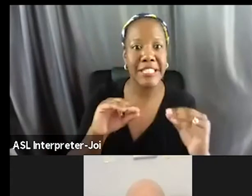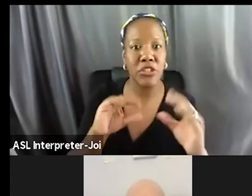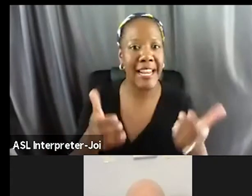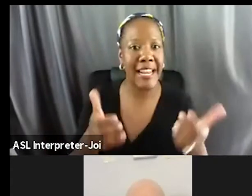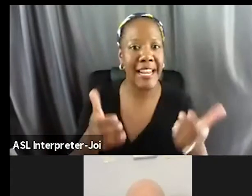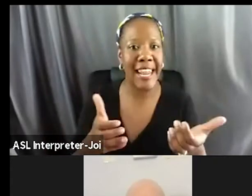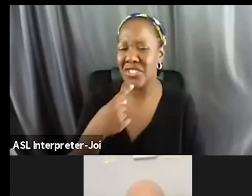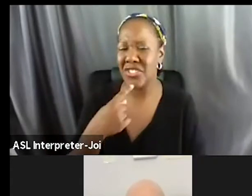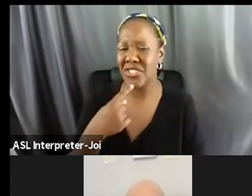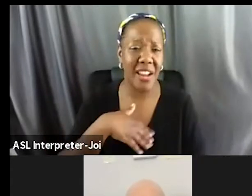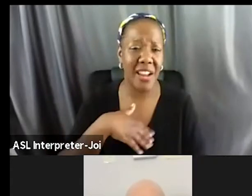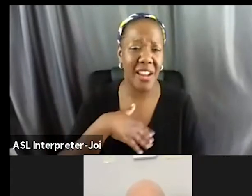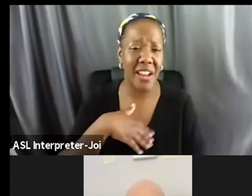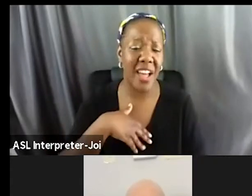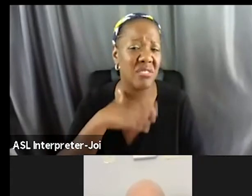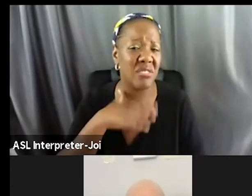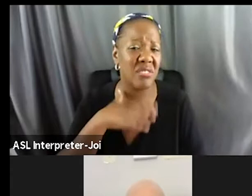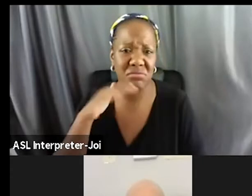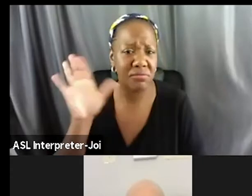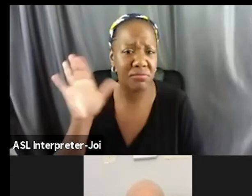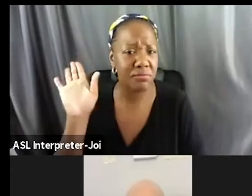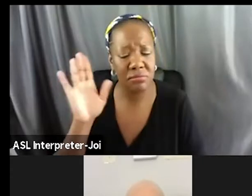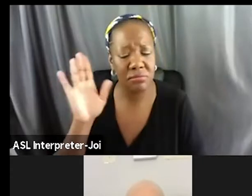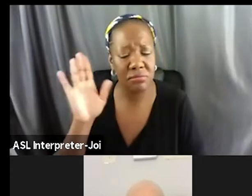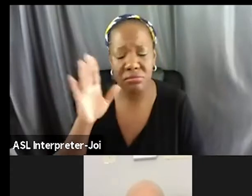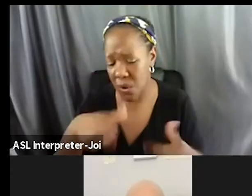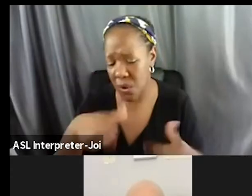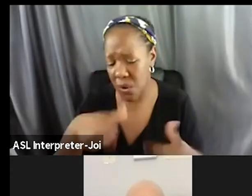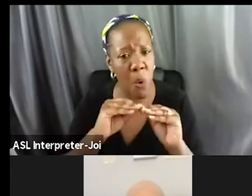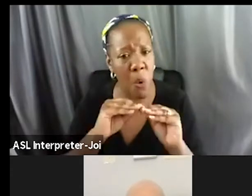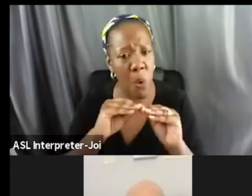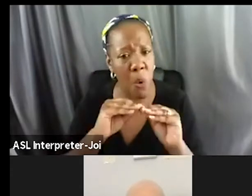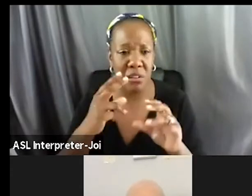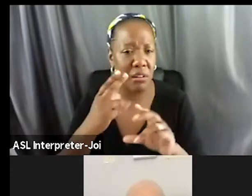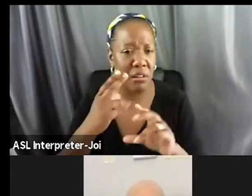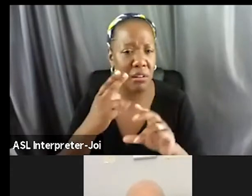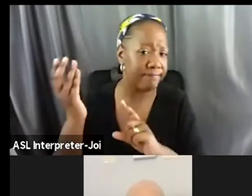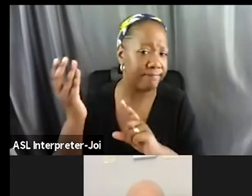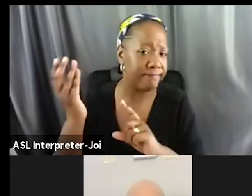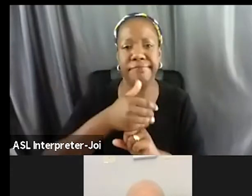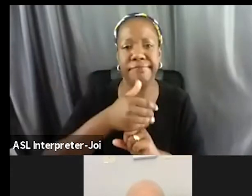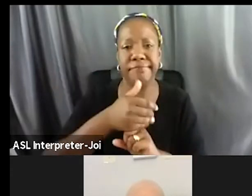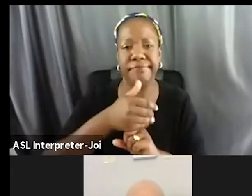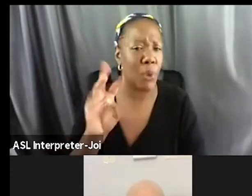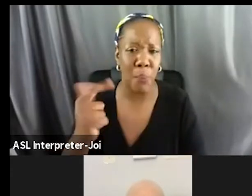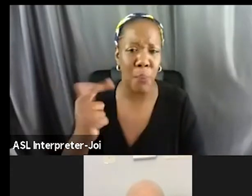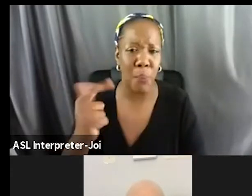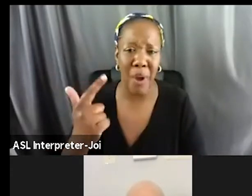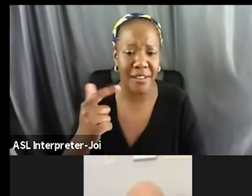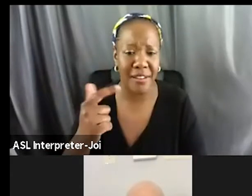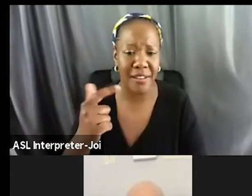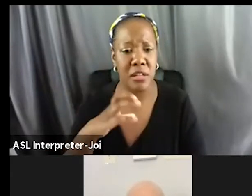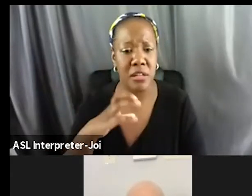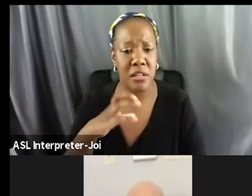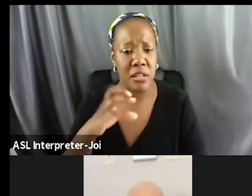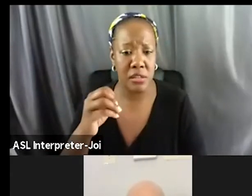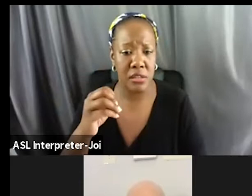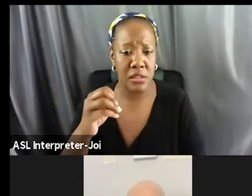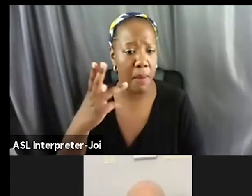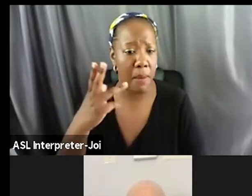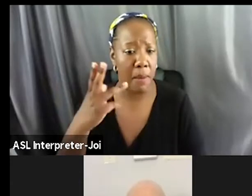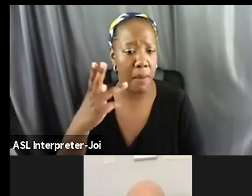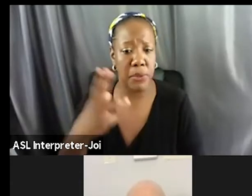to the point where she decided she was no longer going to wear those wigs. And she just was wearing her head,